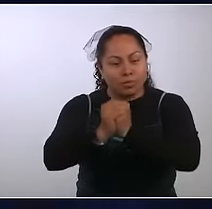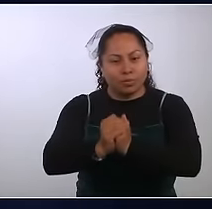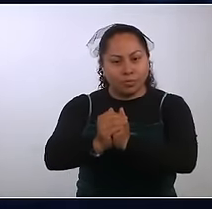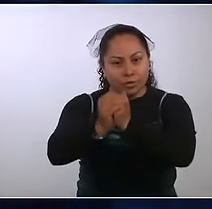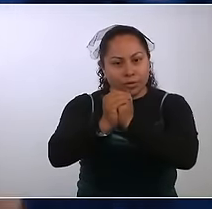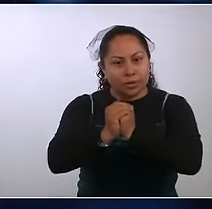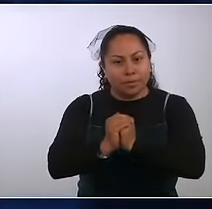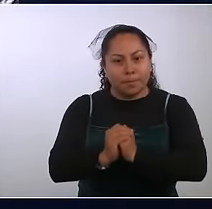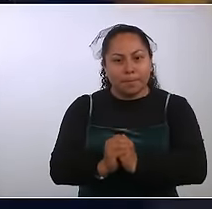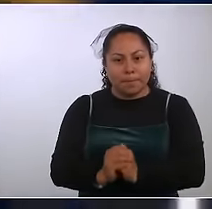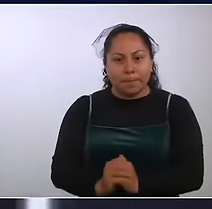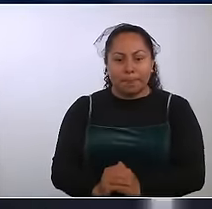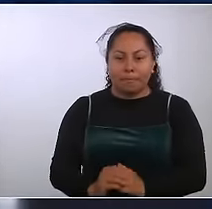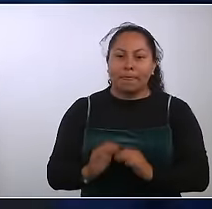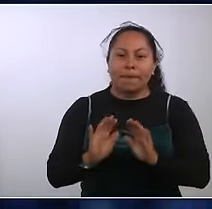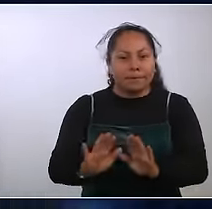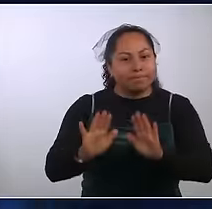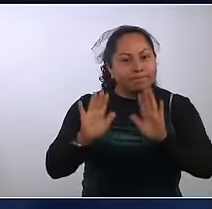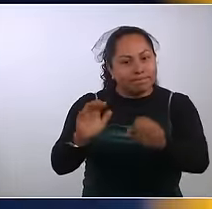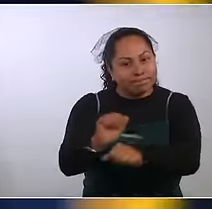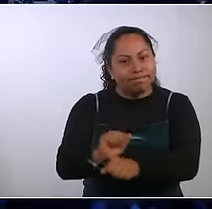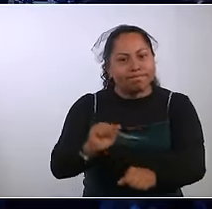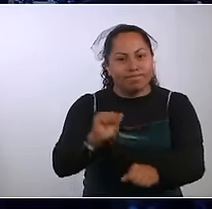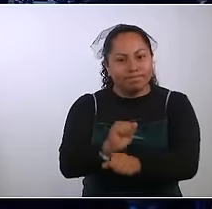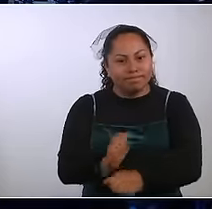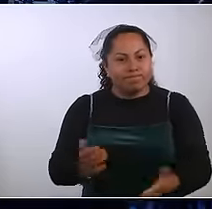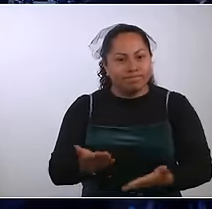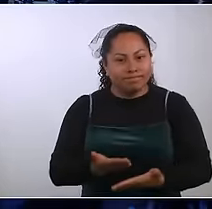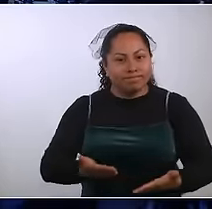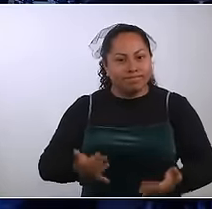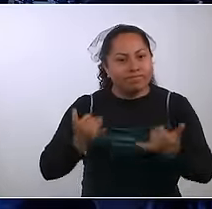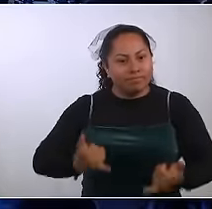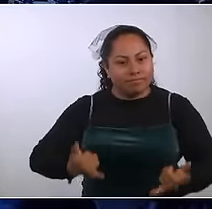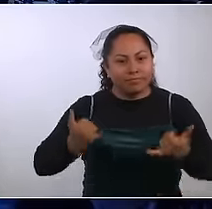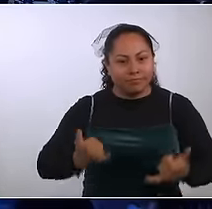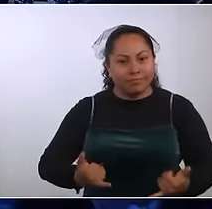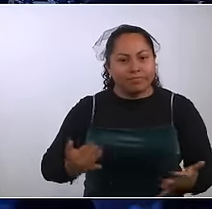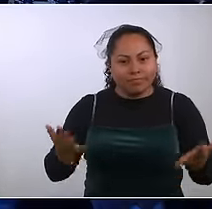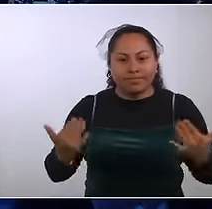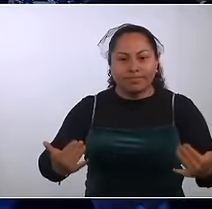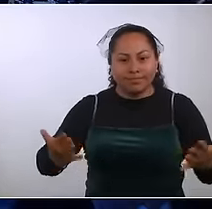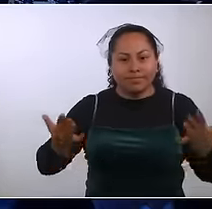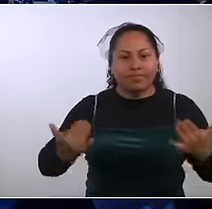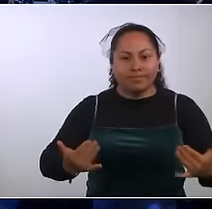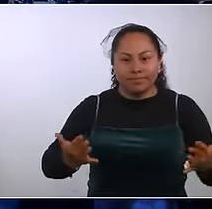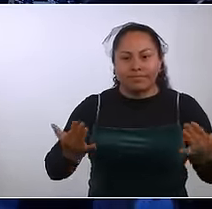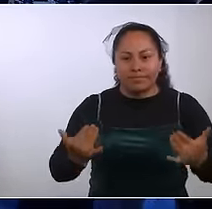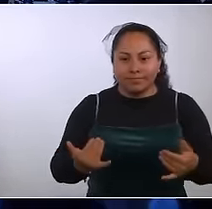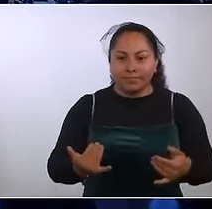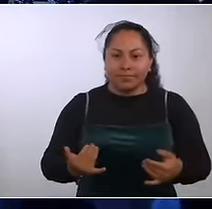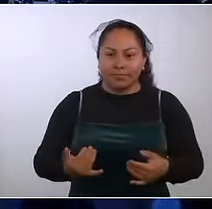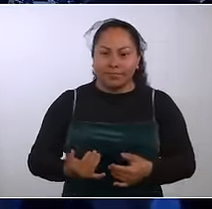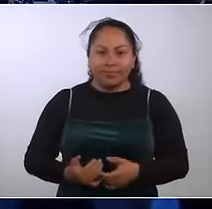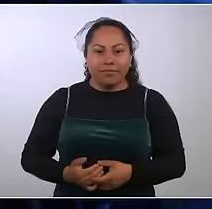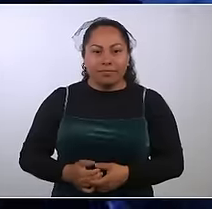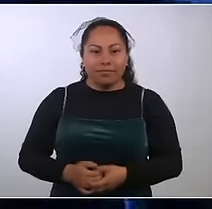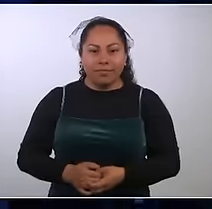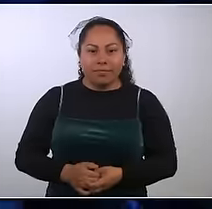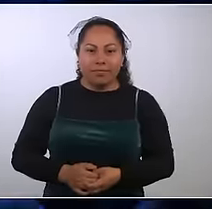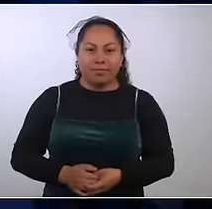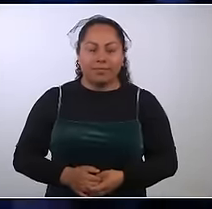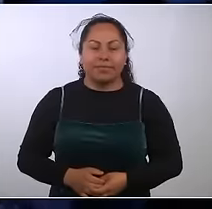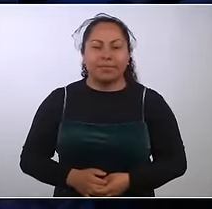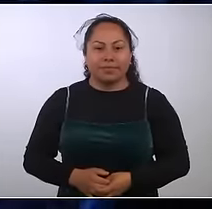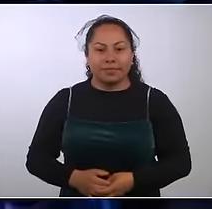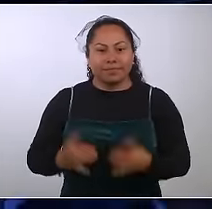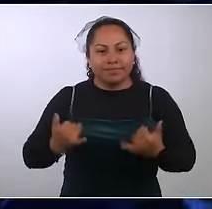milagros, there are miracles. Hay sanidades. There is healing. Vamos, vamos, vamos, come vamos. On, come on, come vamos. On. Come on, vamos